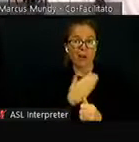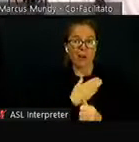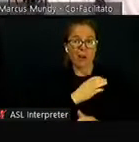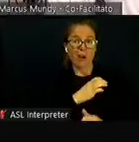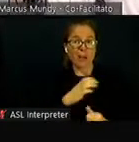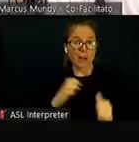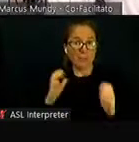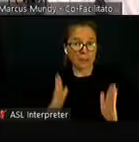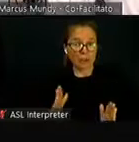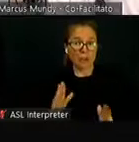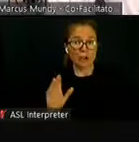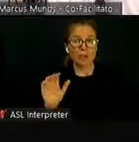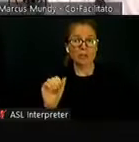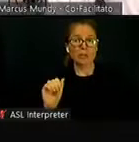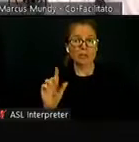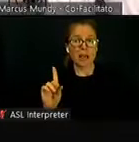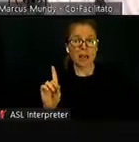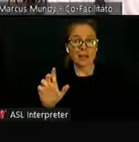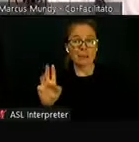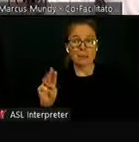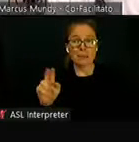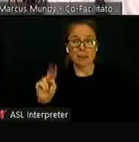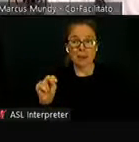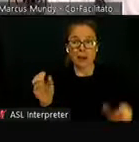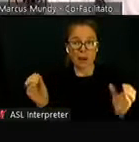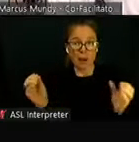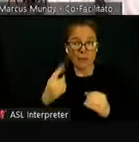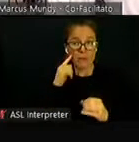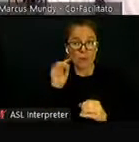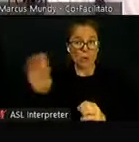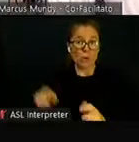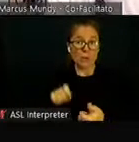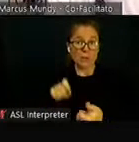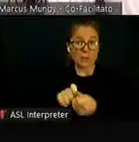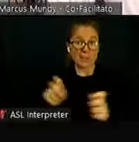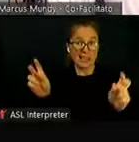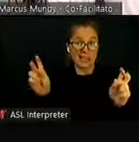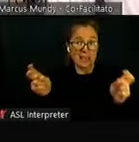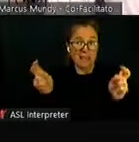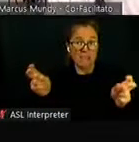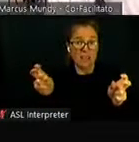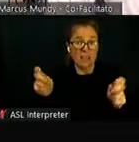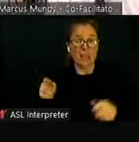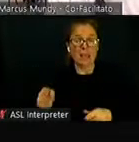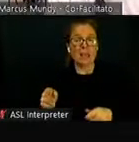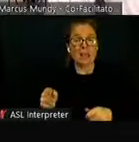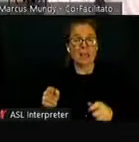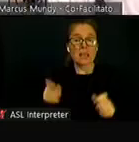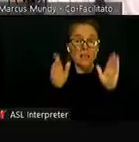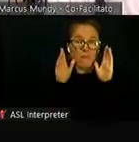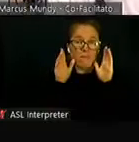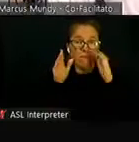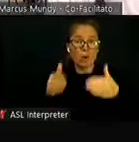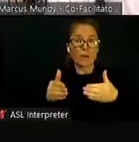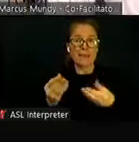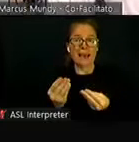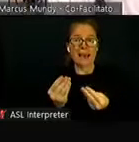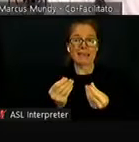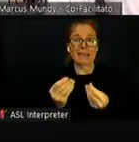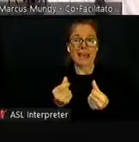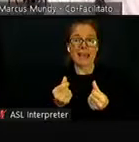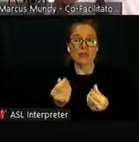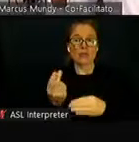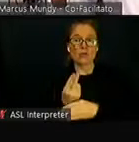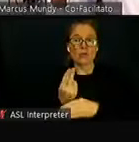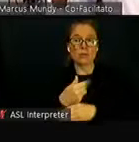commissioners, county administrative office. For your particular topic, it looks like that it's more geared toward the land use and transportation area.